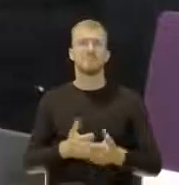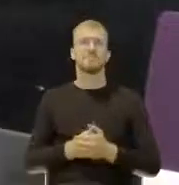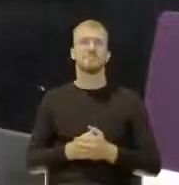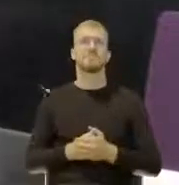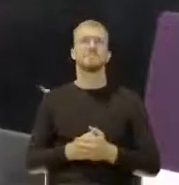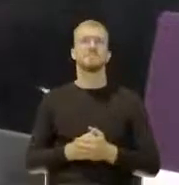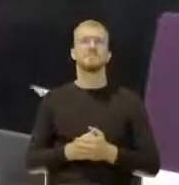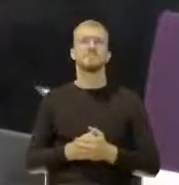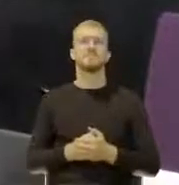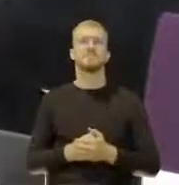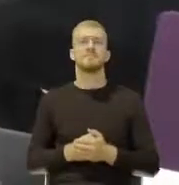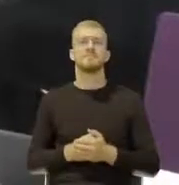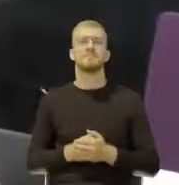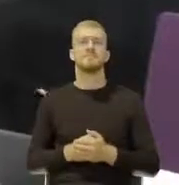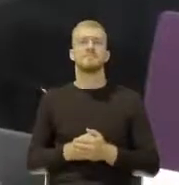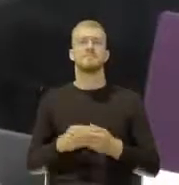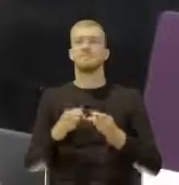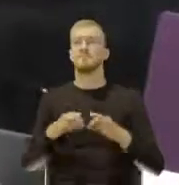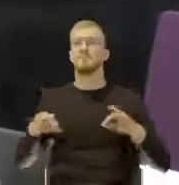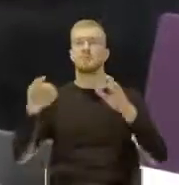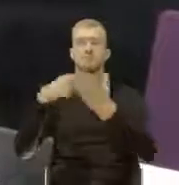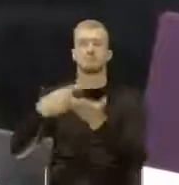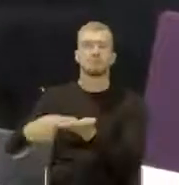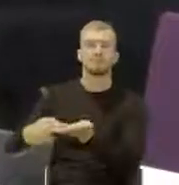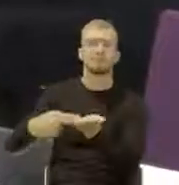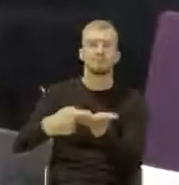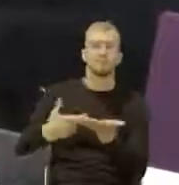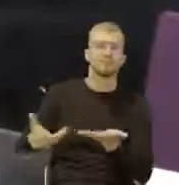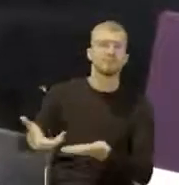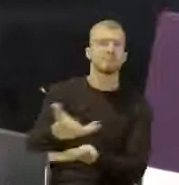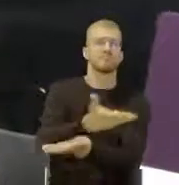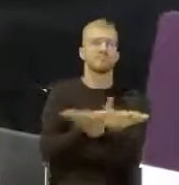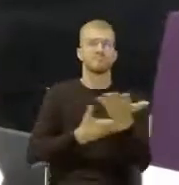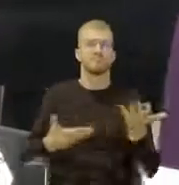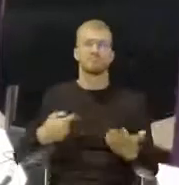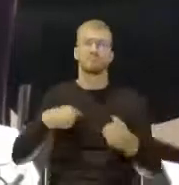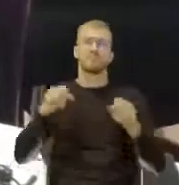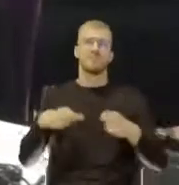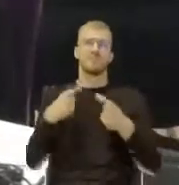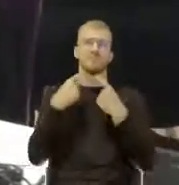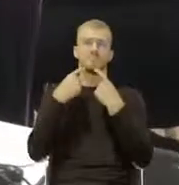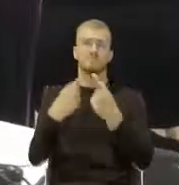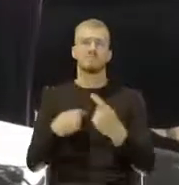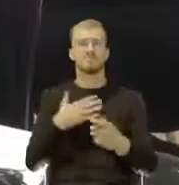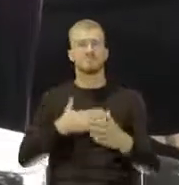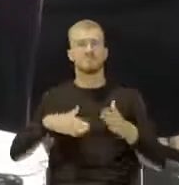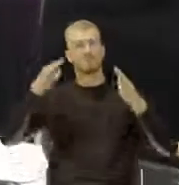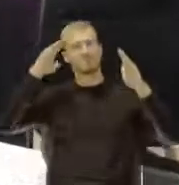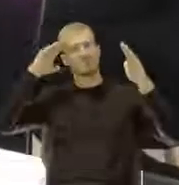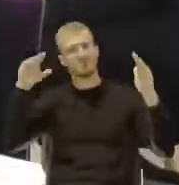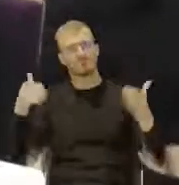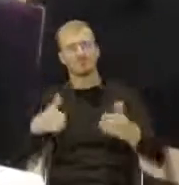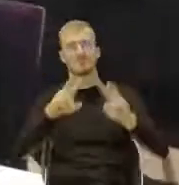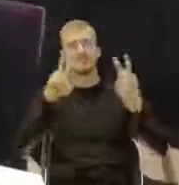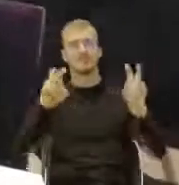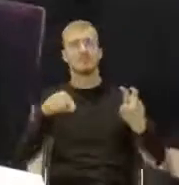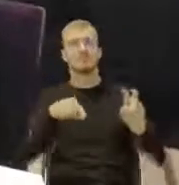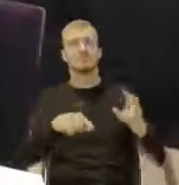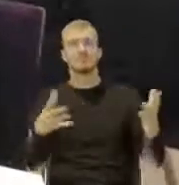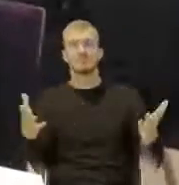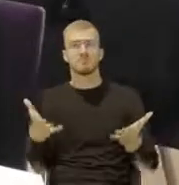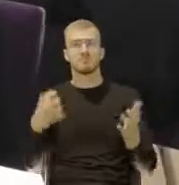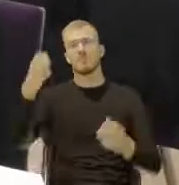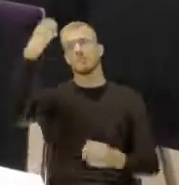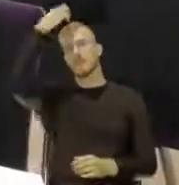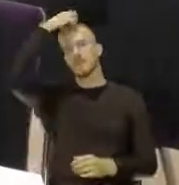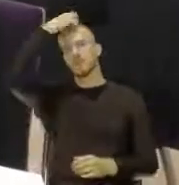the floor, and I want to focus on the decisive question of multi-level governance and refer once again to the new urban